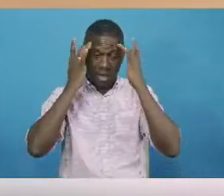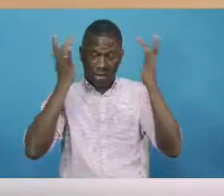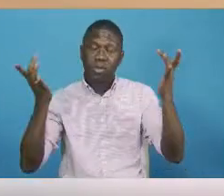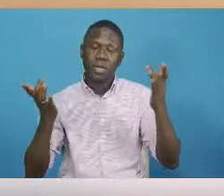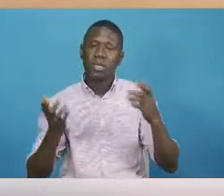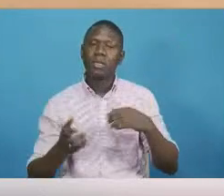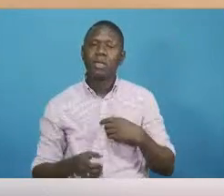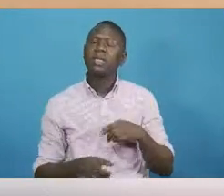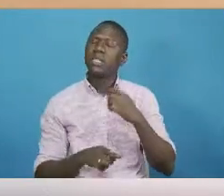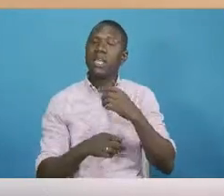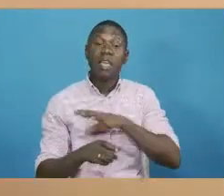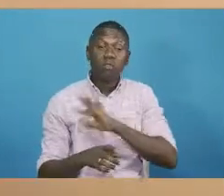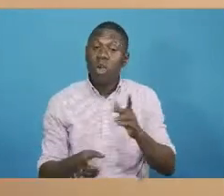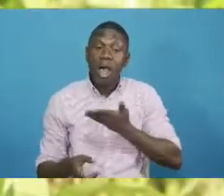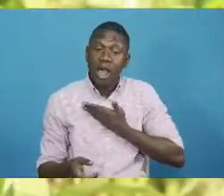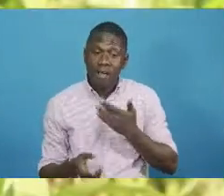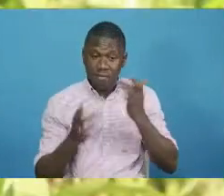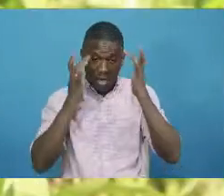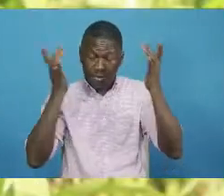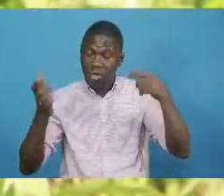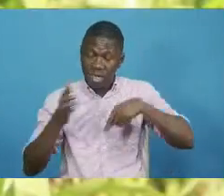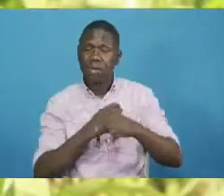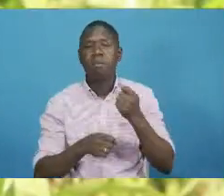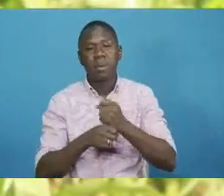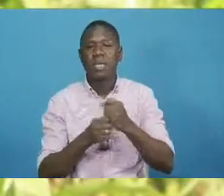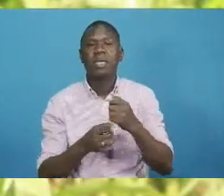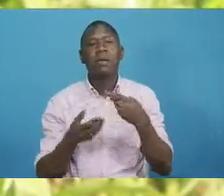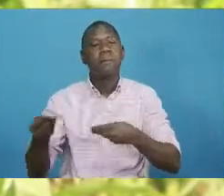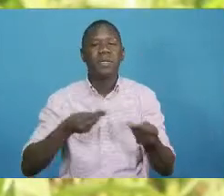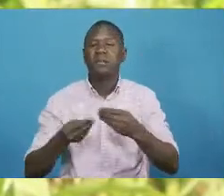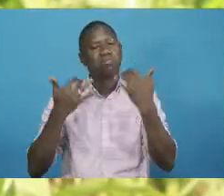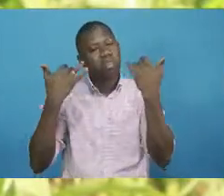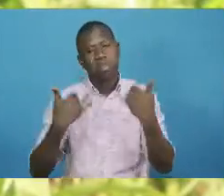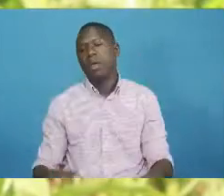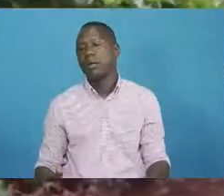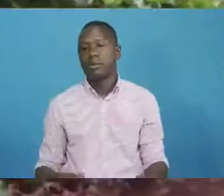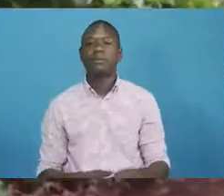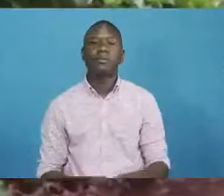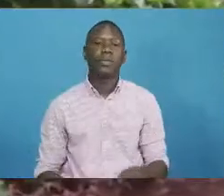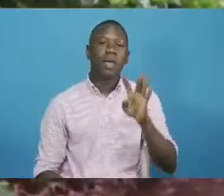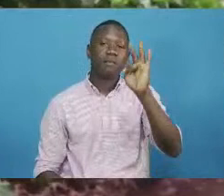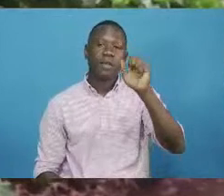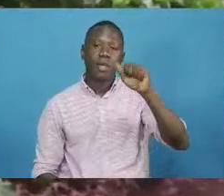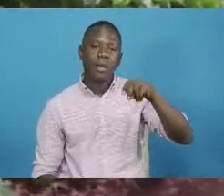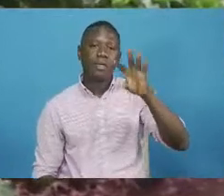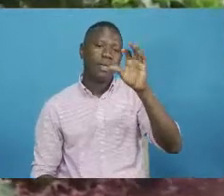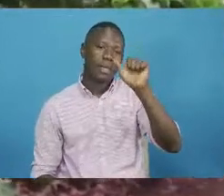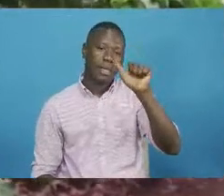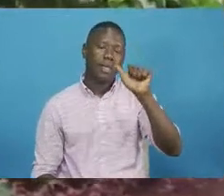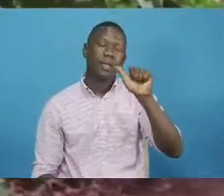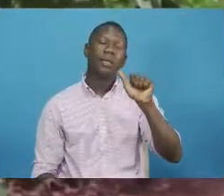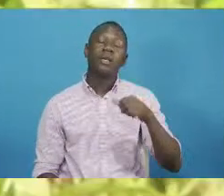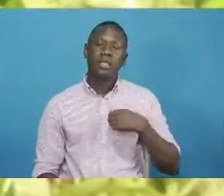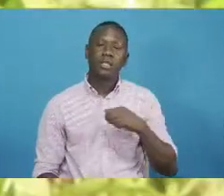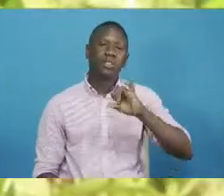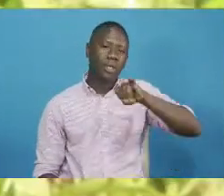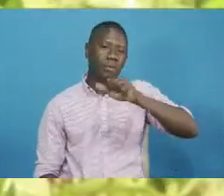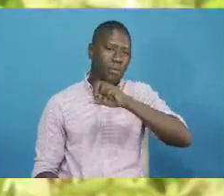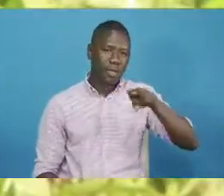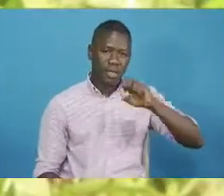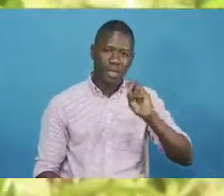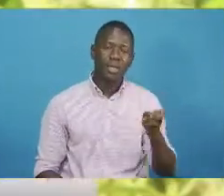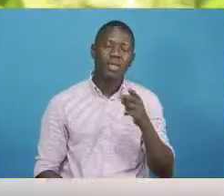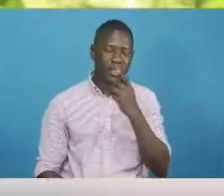can make the business to collapse. Fanta Jaula, a young entrepreneur engaged in horticulture, also shared her innovation in line